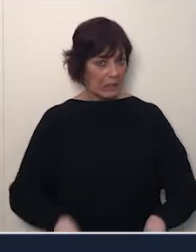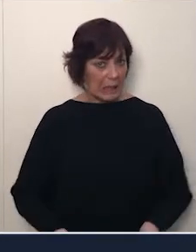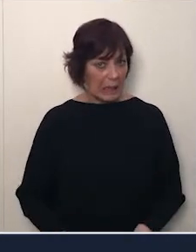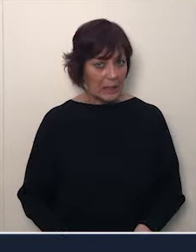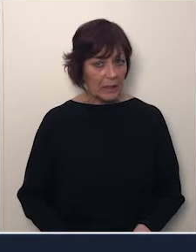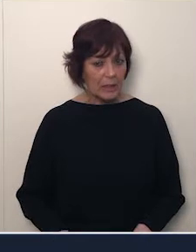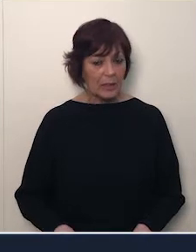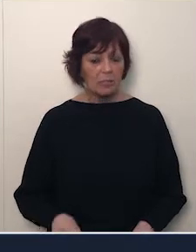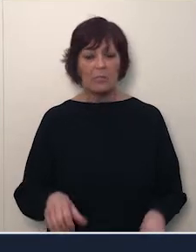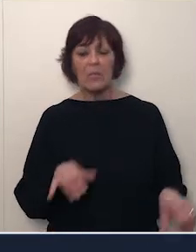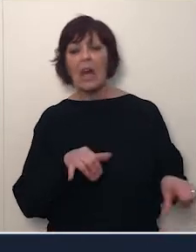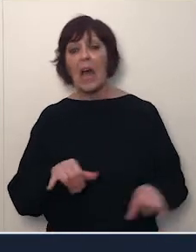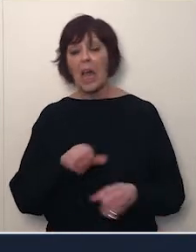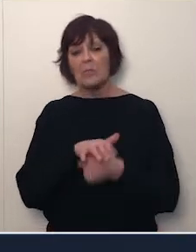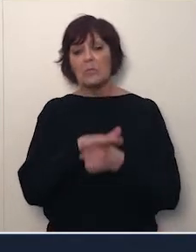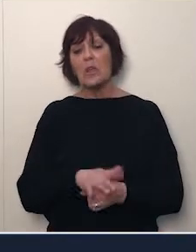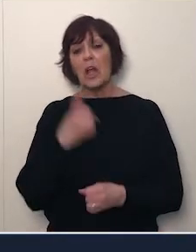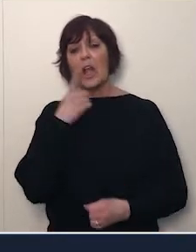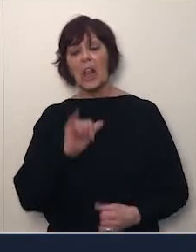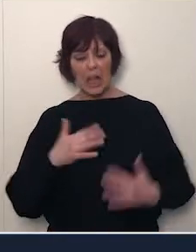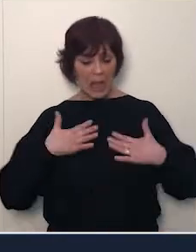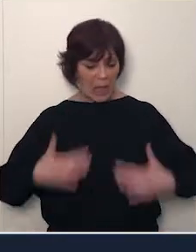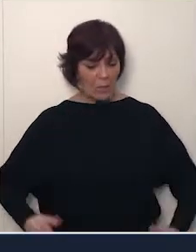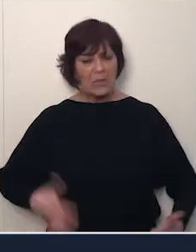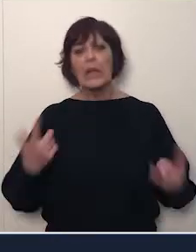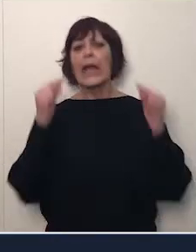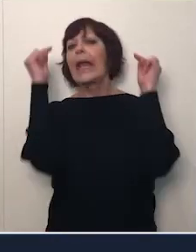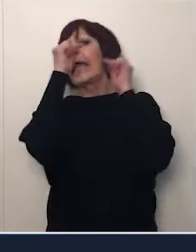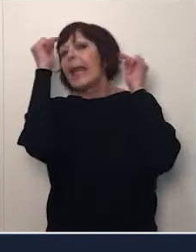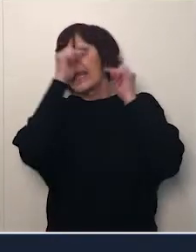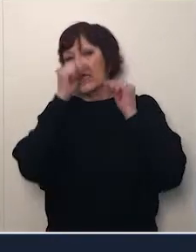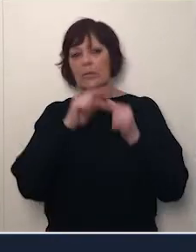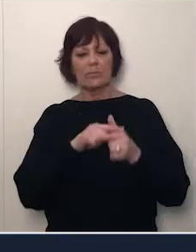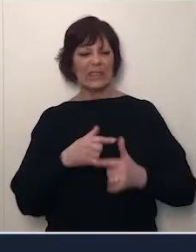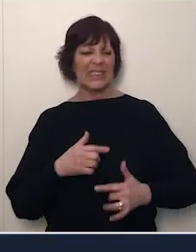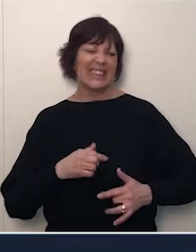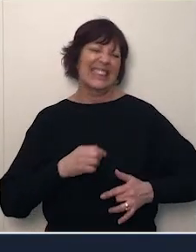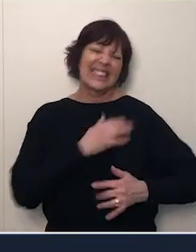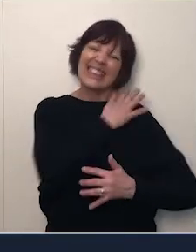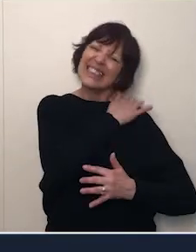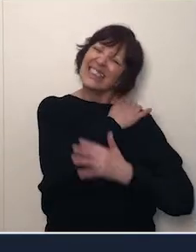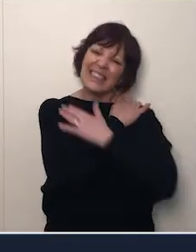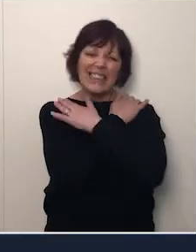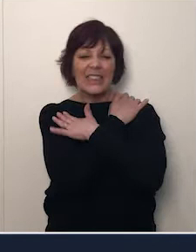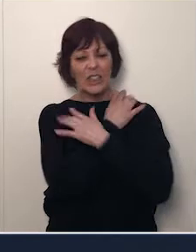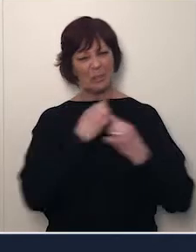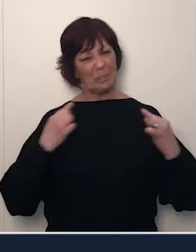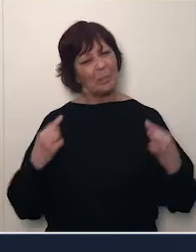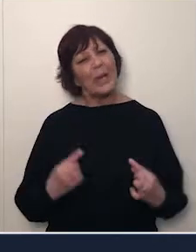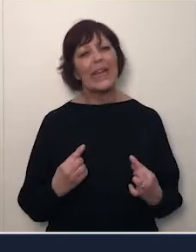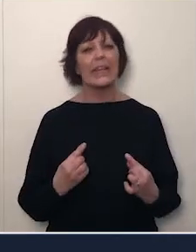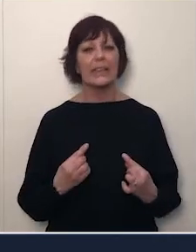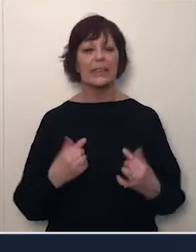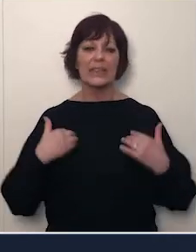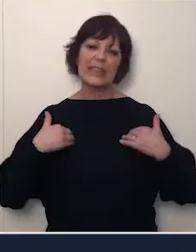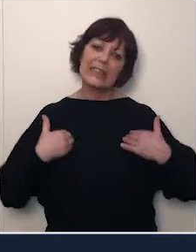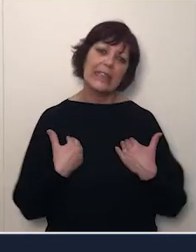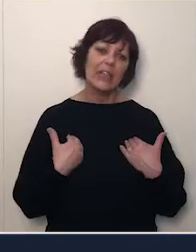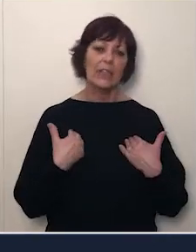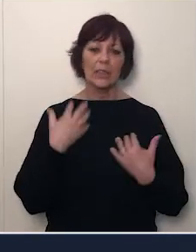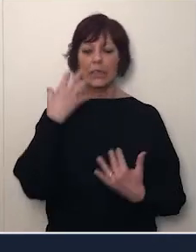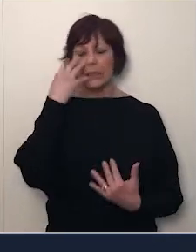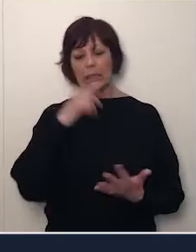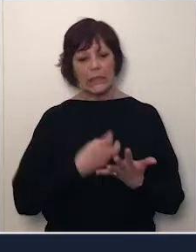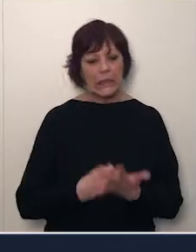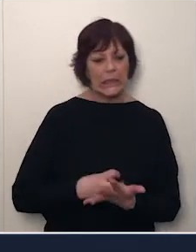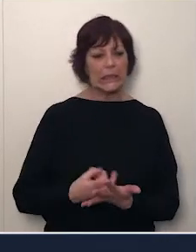can change moment to moment. Common effects of stress on your body are headache, muscle tension, or